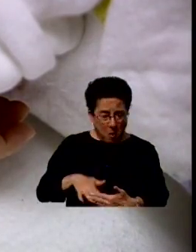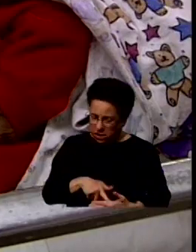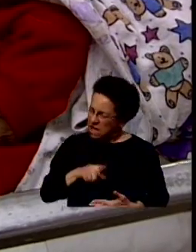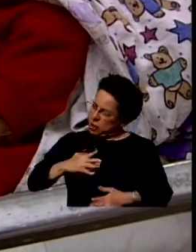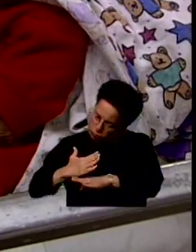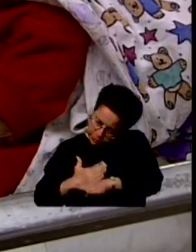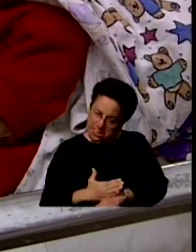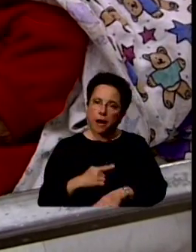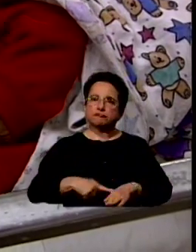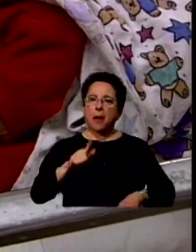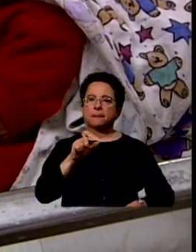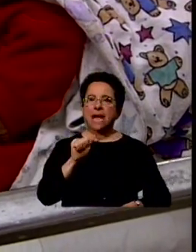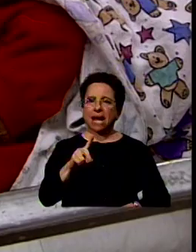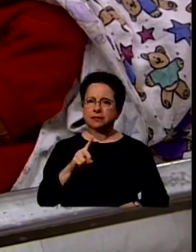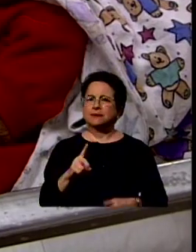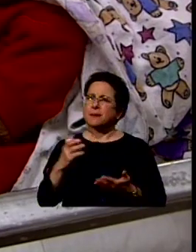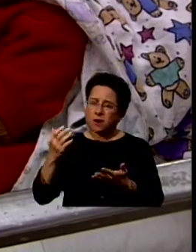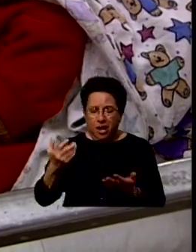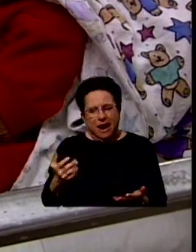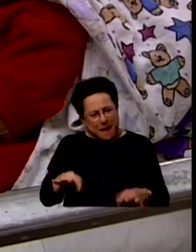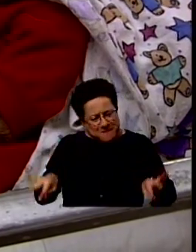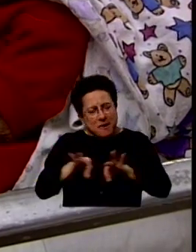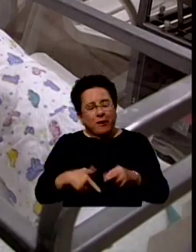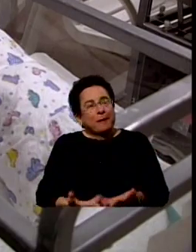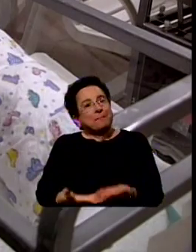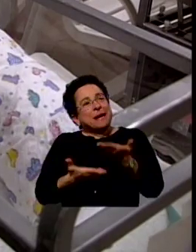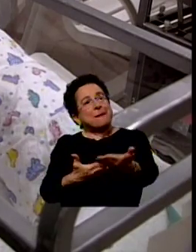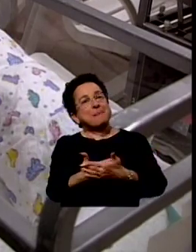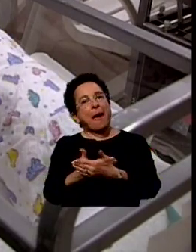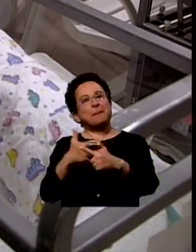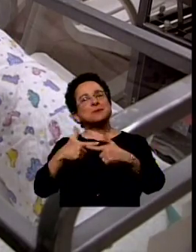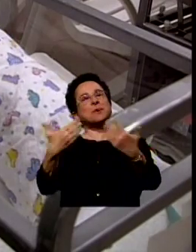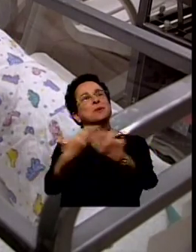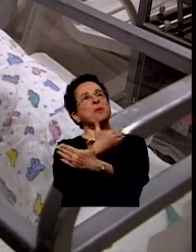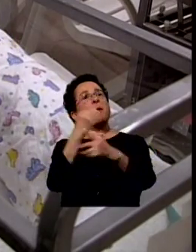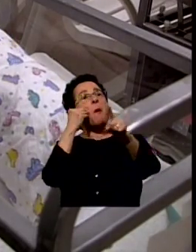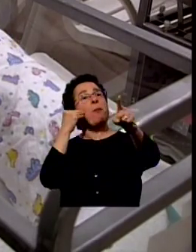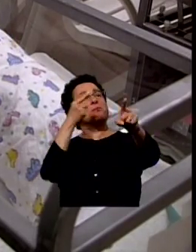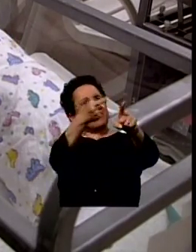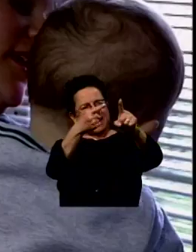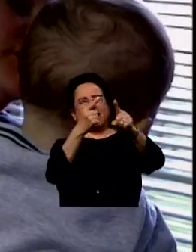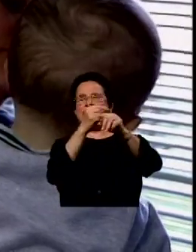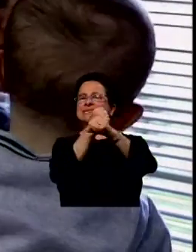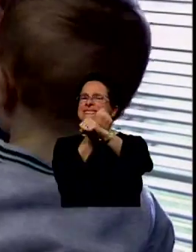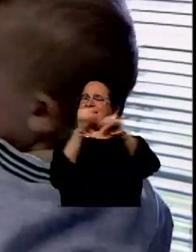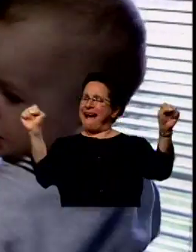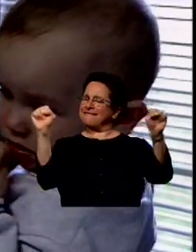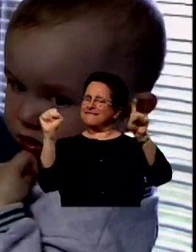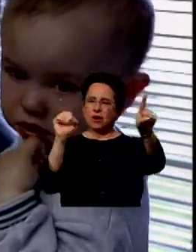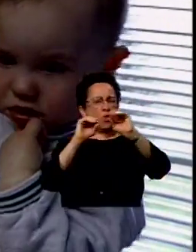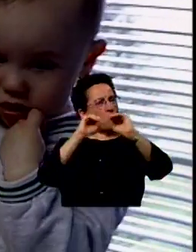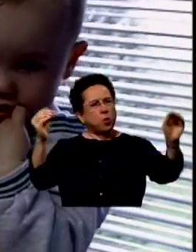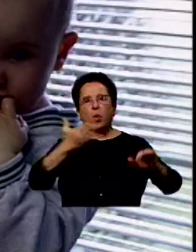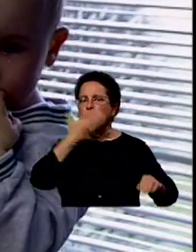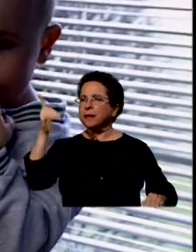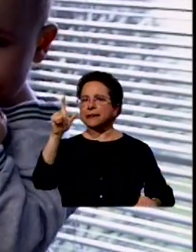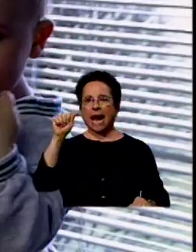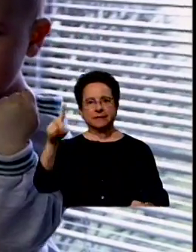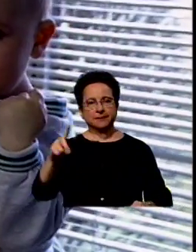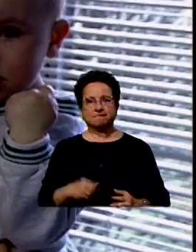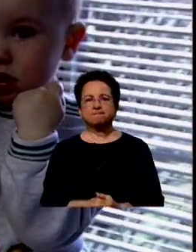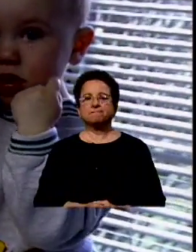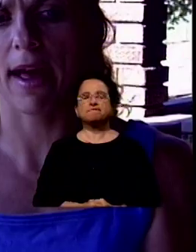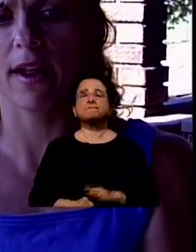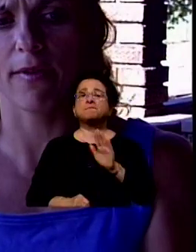pregnant, protect your unborn baby from lead. And it's very important to bring your new baby home to a